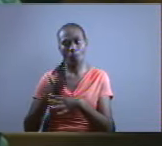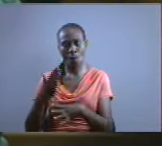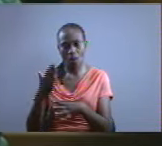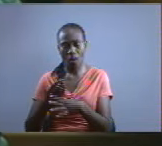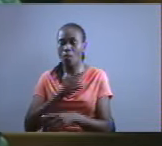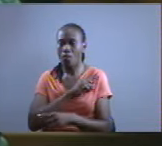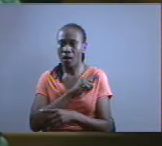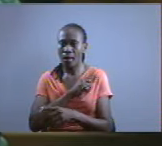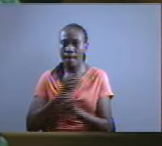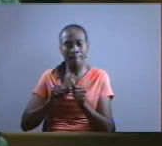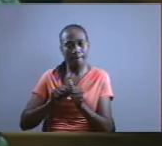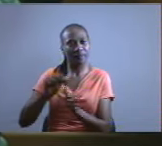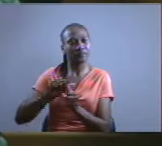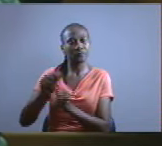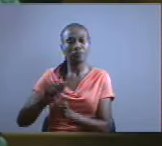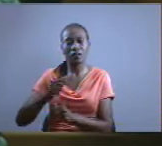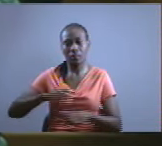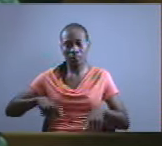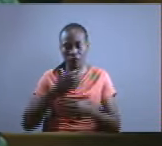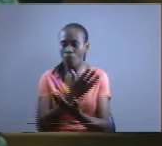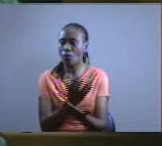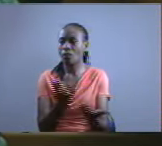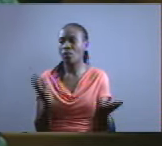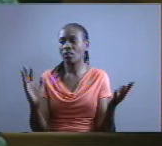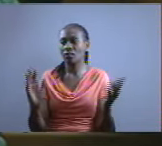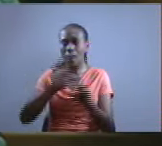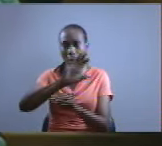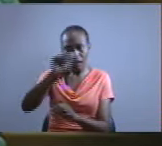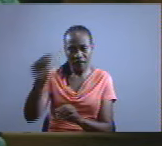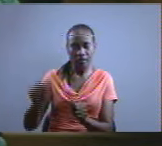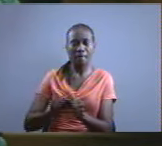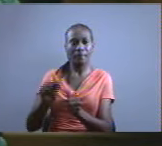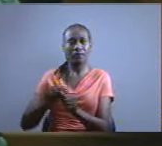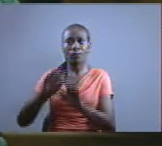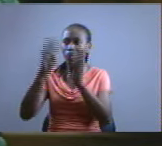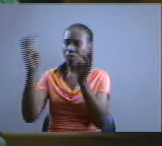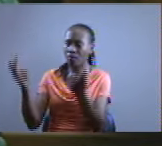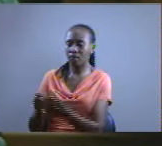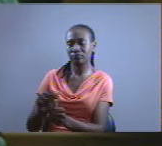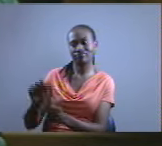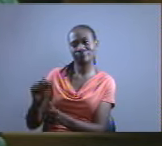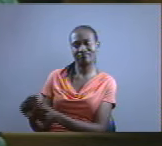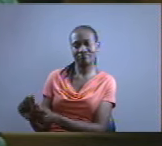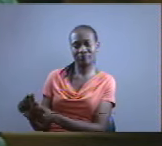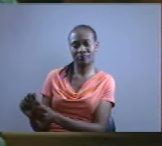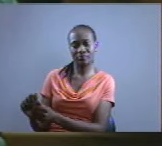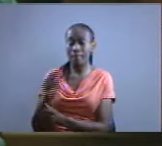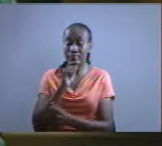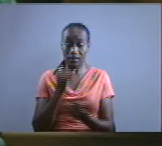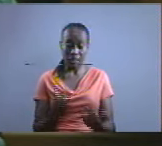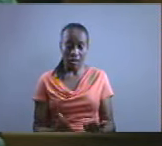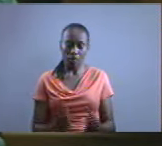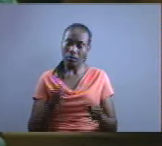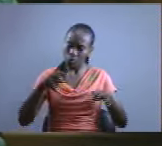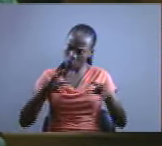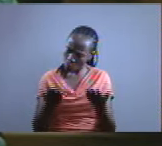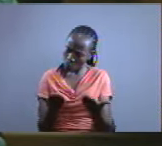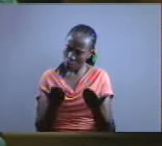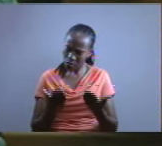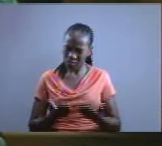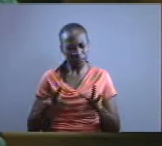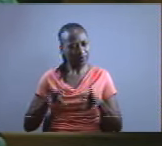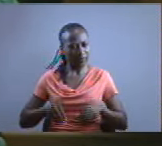all, a better Africa, and a better world. Hence, it welcomes the signing of agreements in the